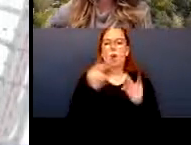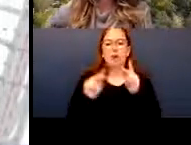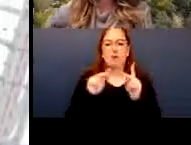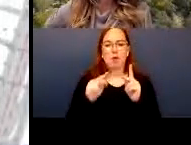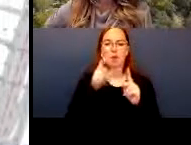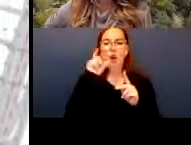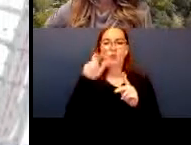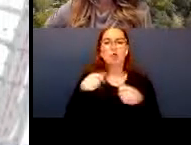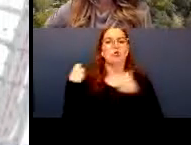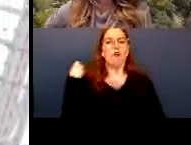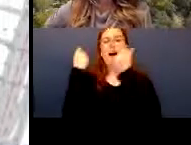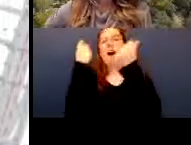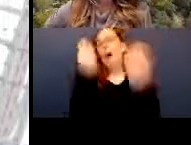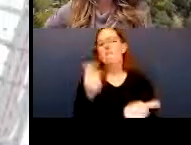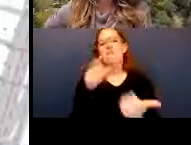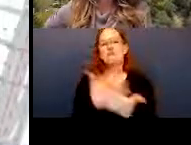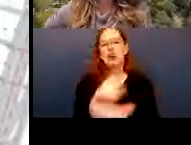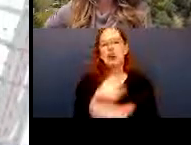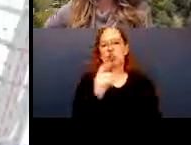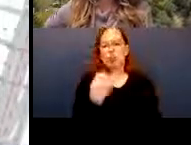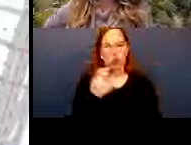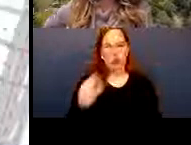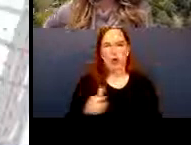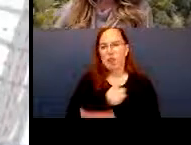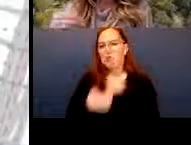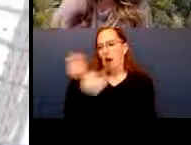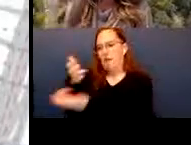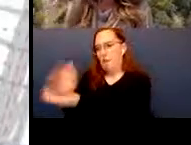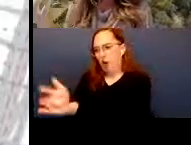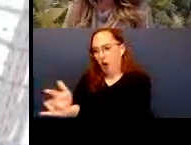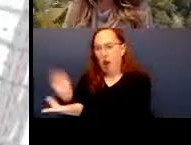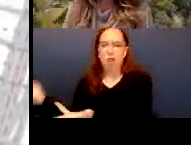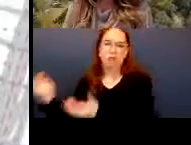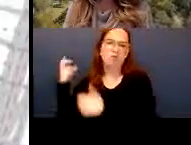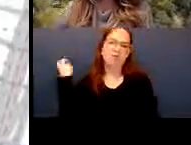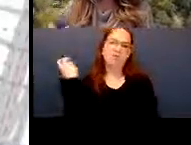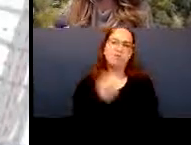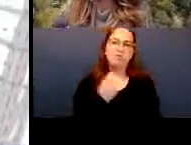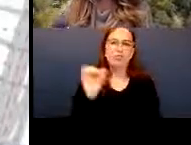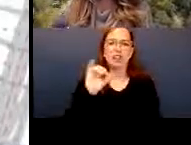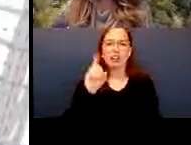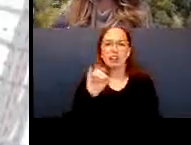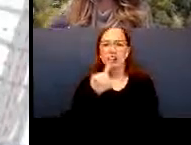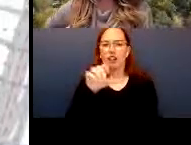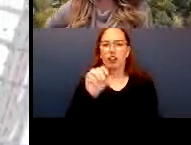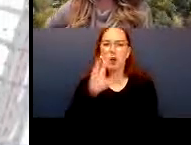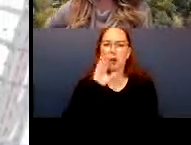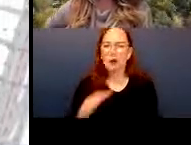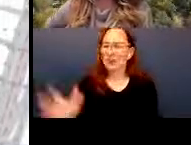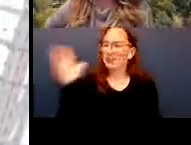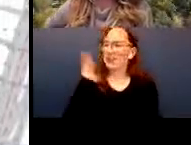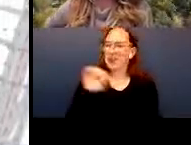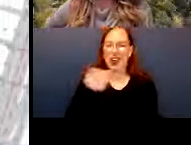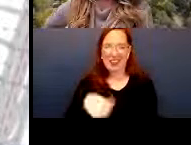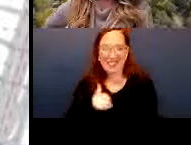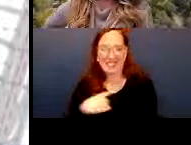drive their car into Zilker to access it. So think something like the Dillo that used to be in Austin.